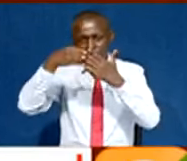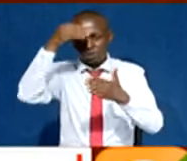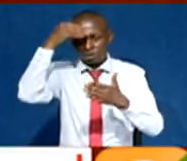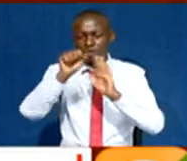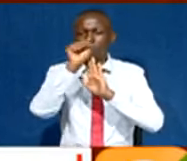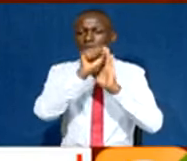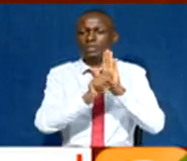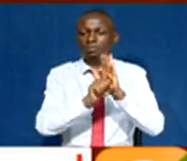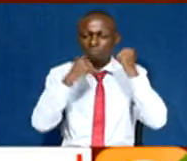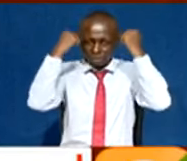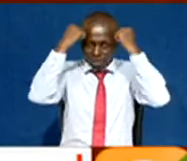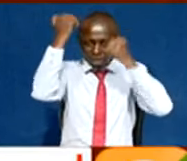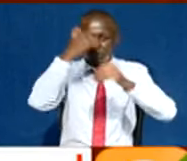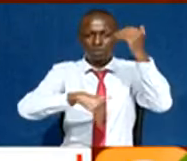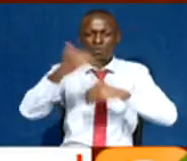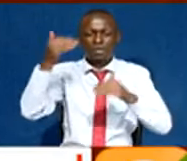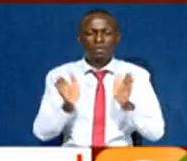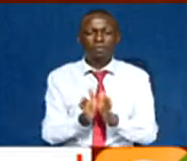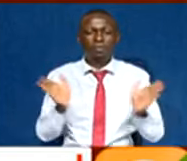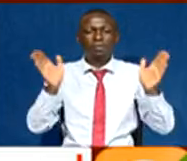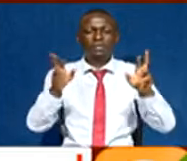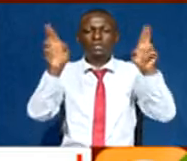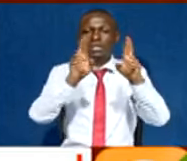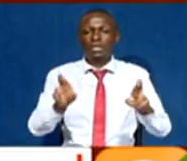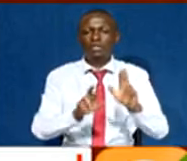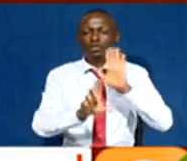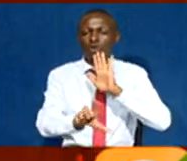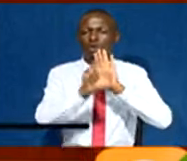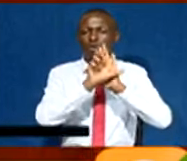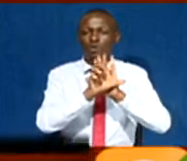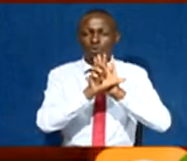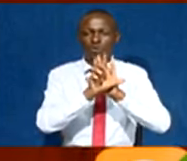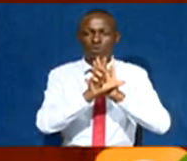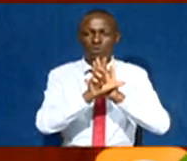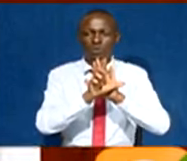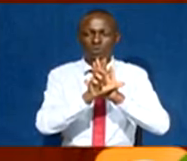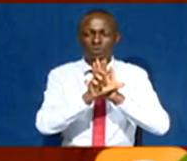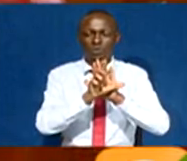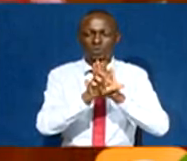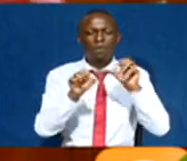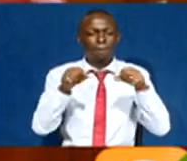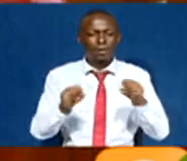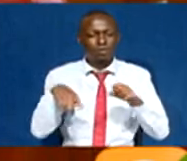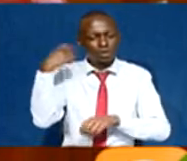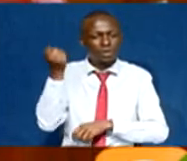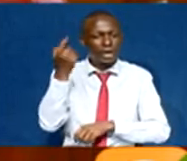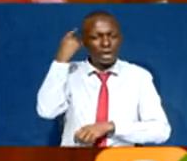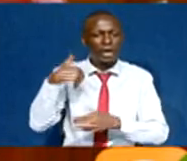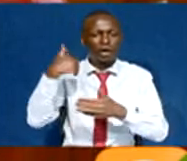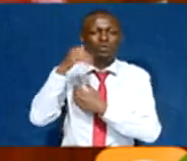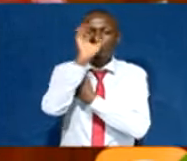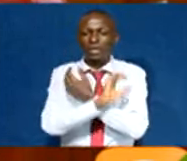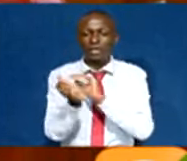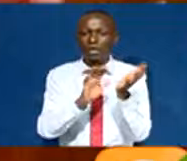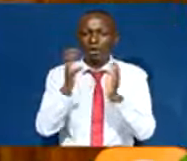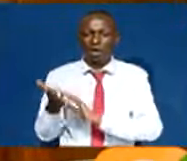in the university was public international law. So I am not that green in diplomacy. Hi, Peter